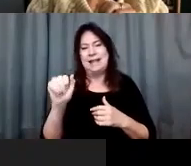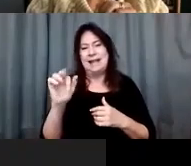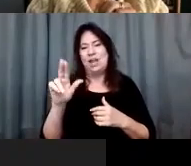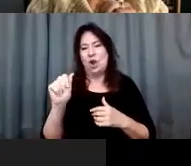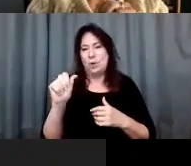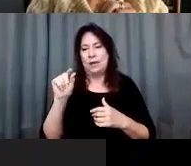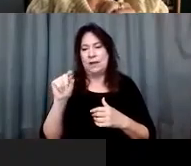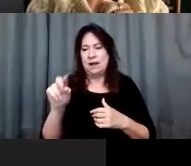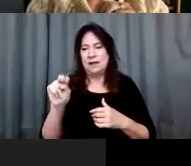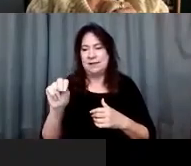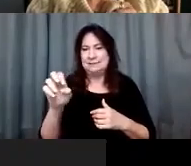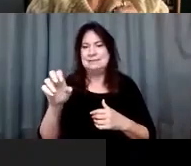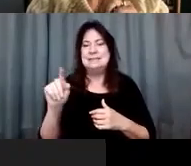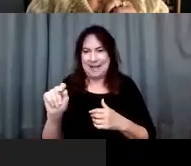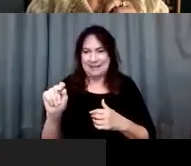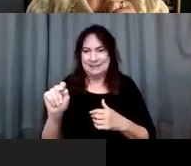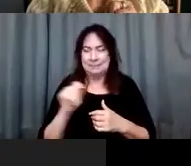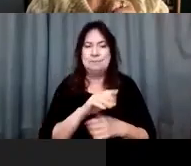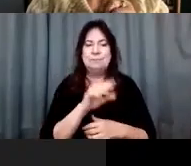access@aera.net.